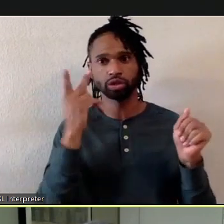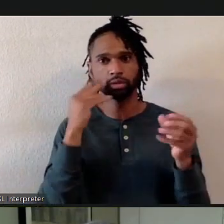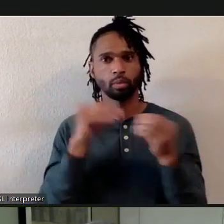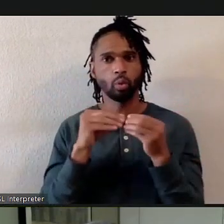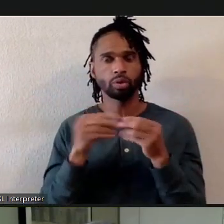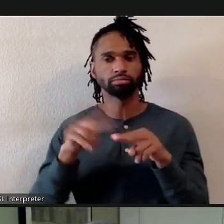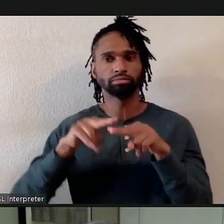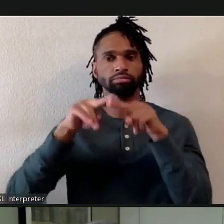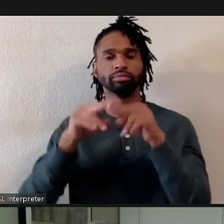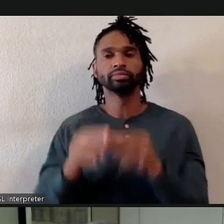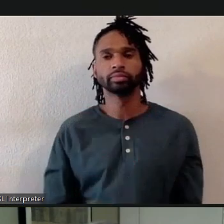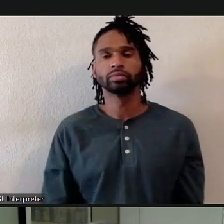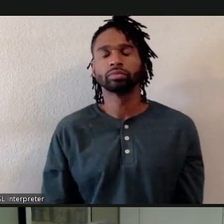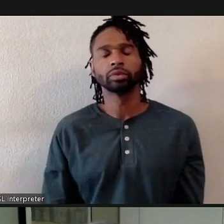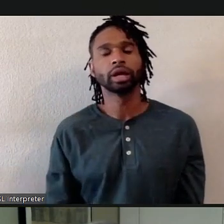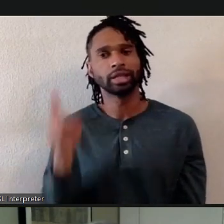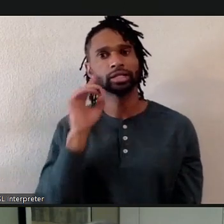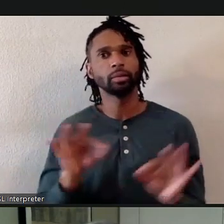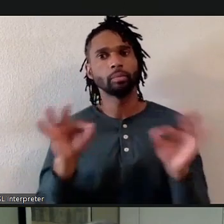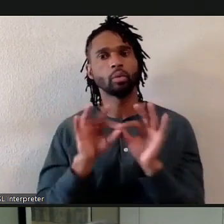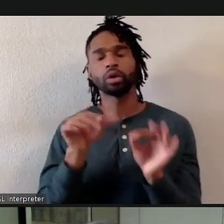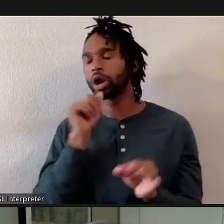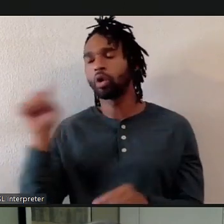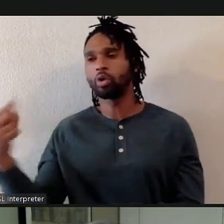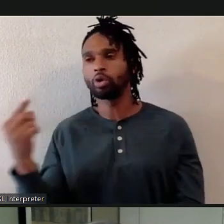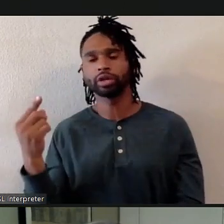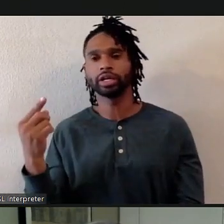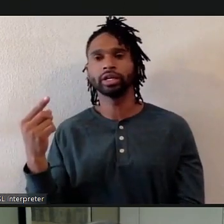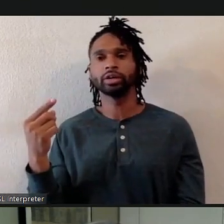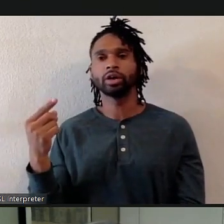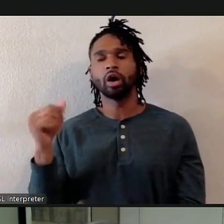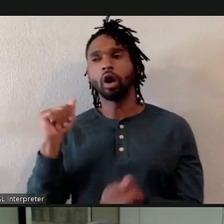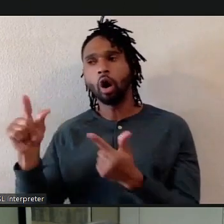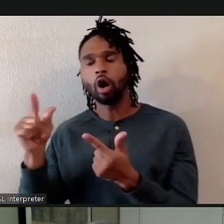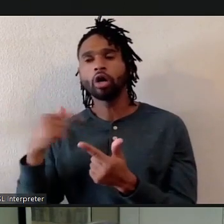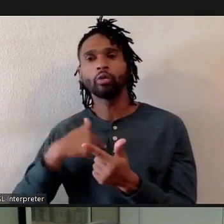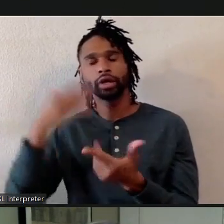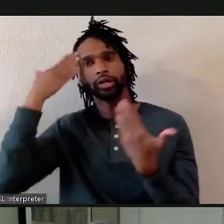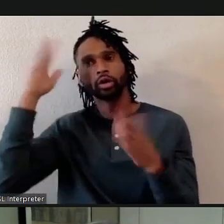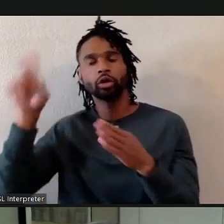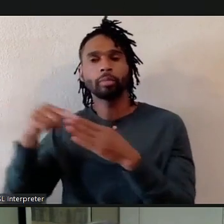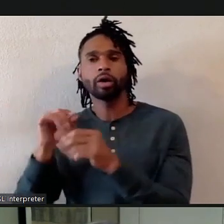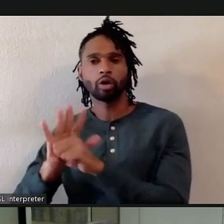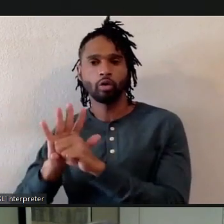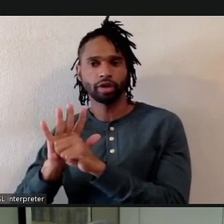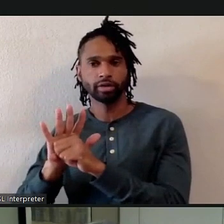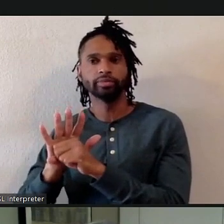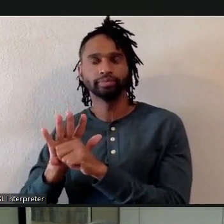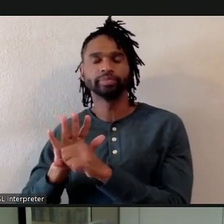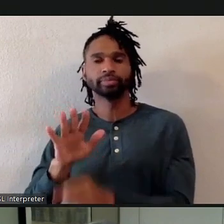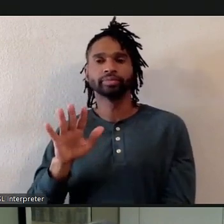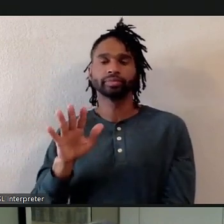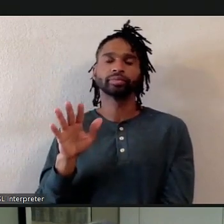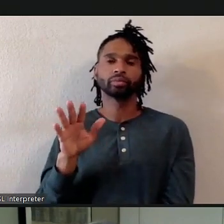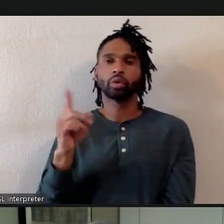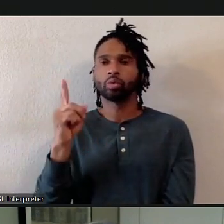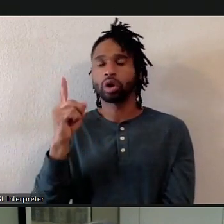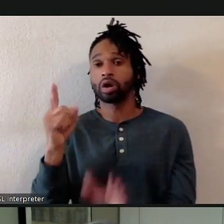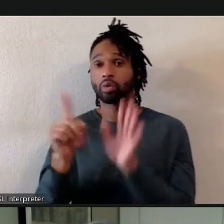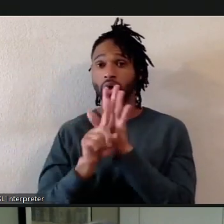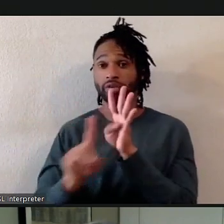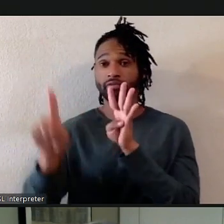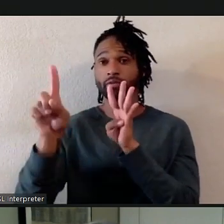And it's important not only to think about all we don't know about COVID, that 1 in 4 people with COVID